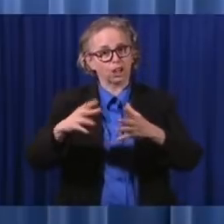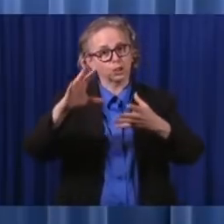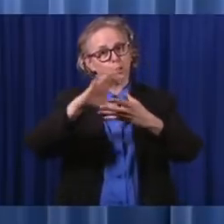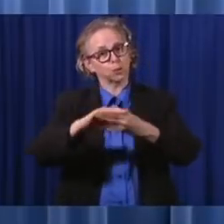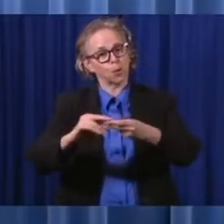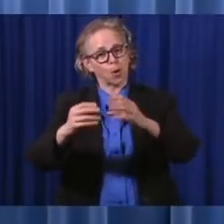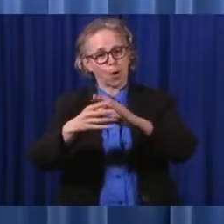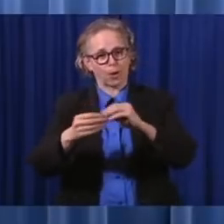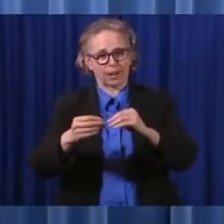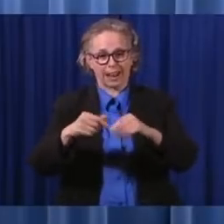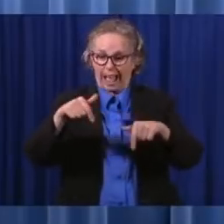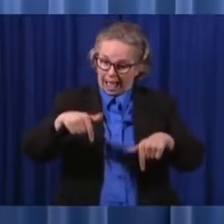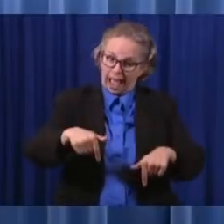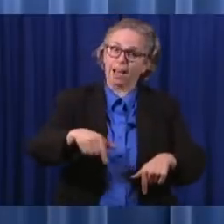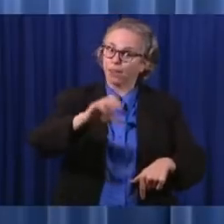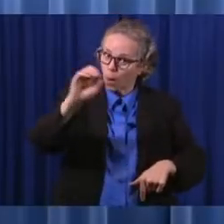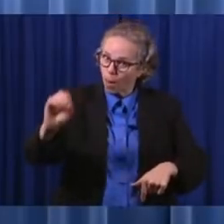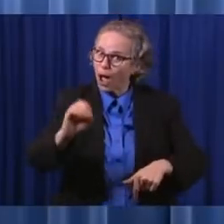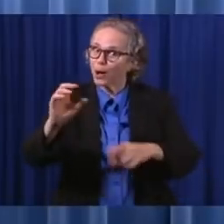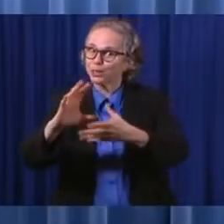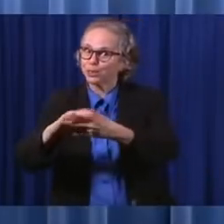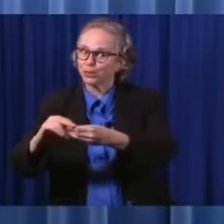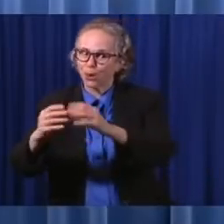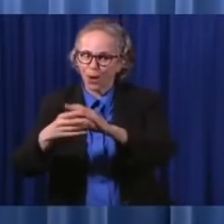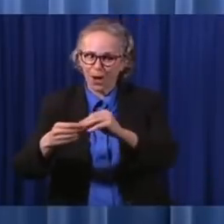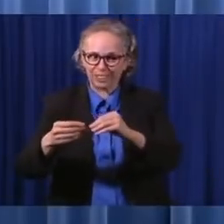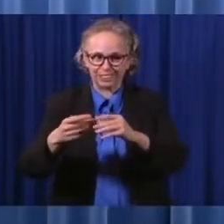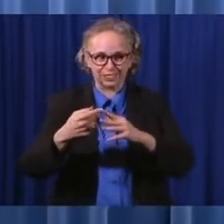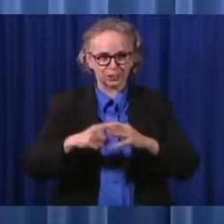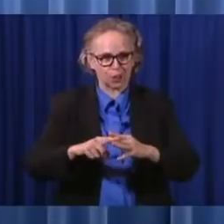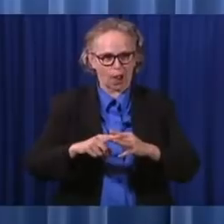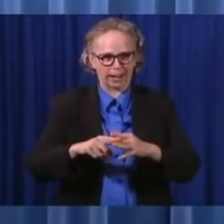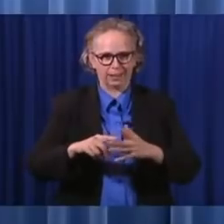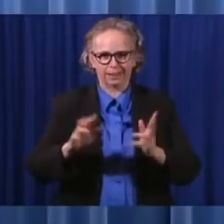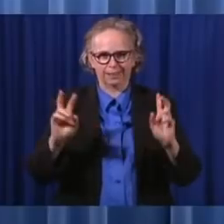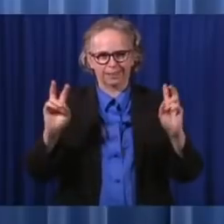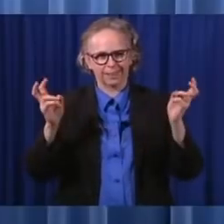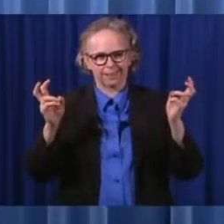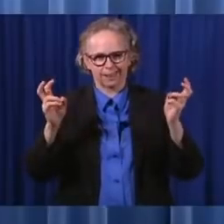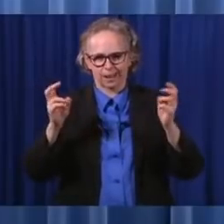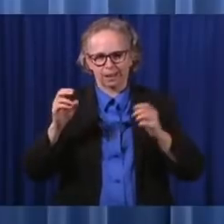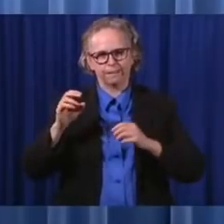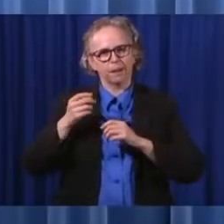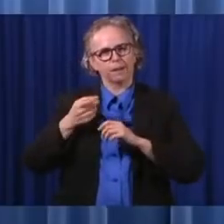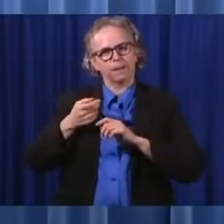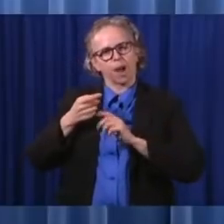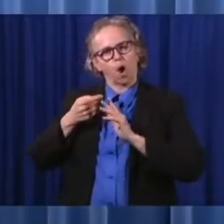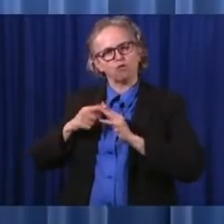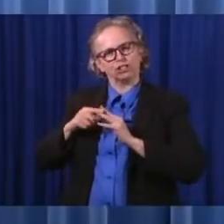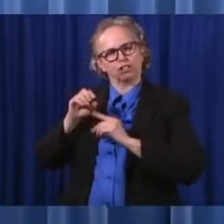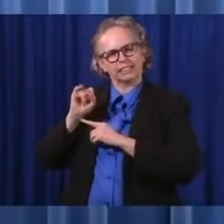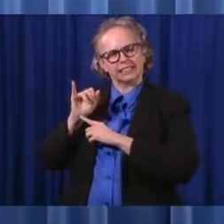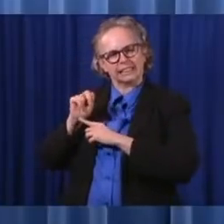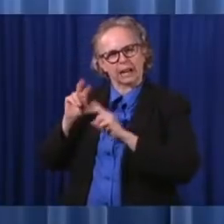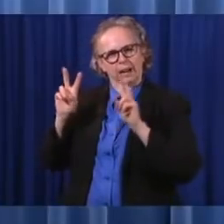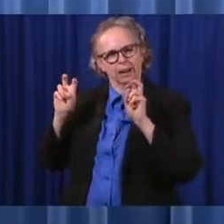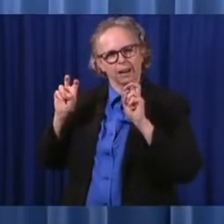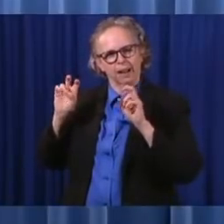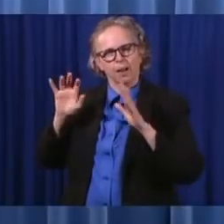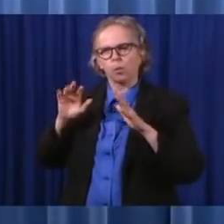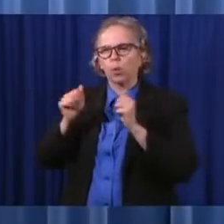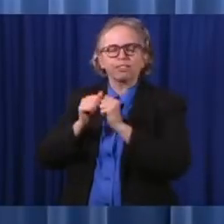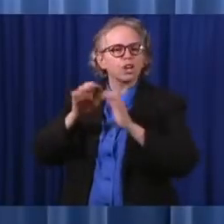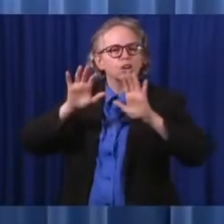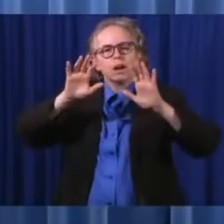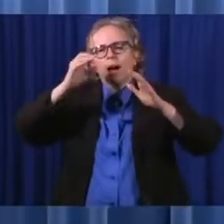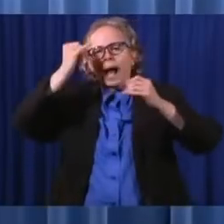us is started with that original sin, great ideals, but imperfect. We are